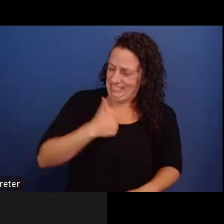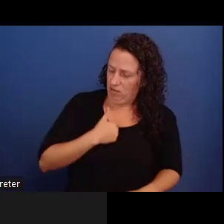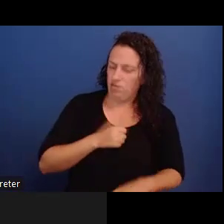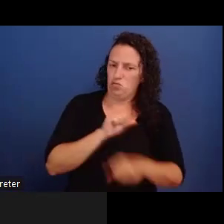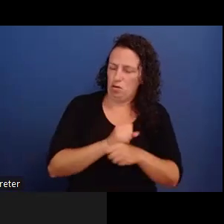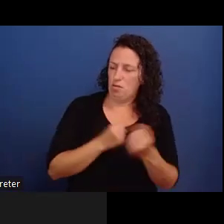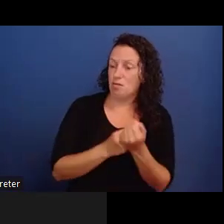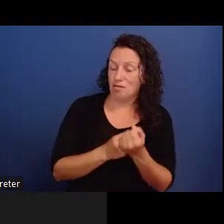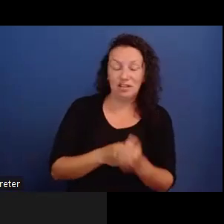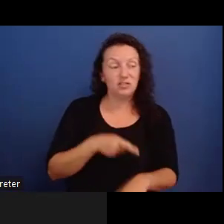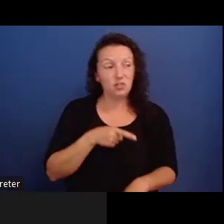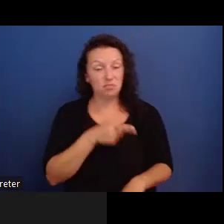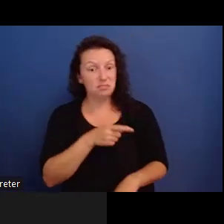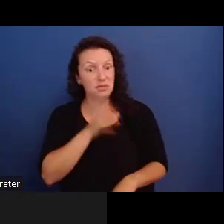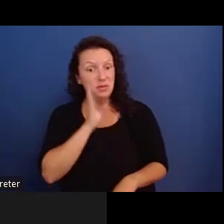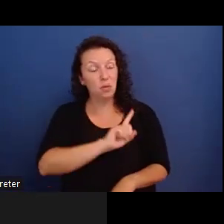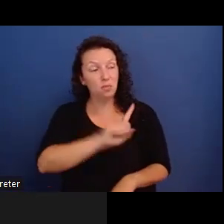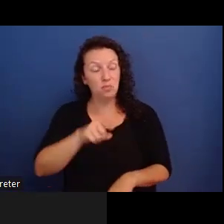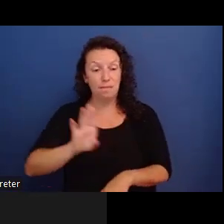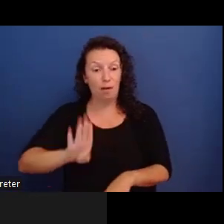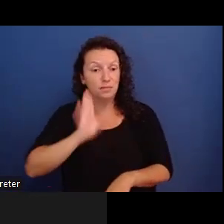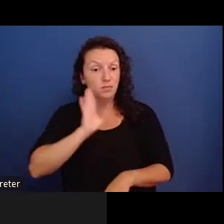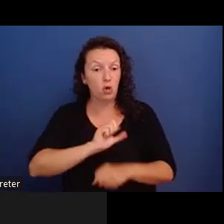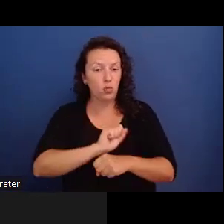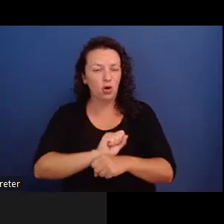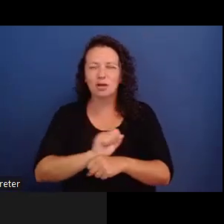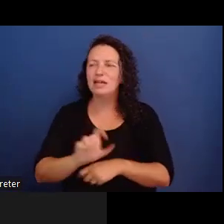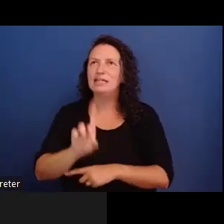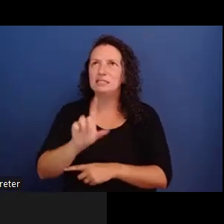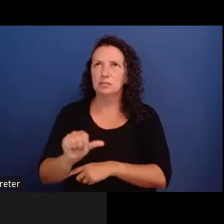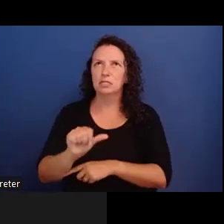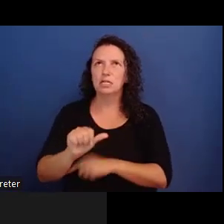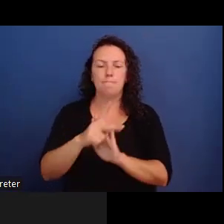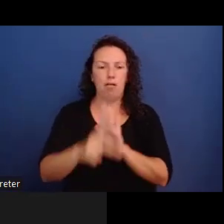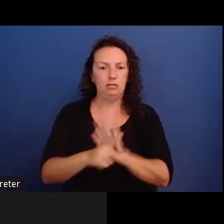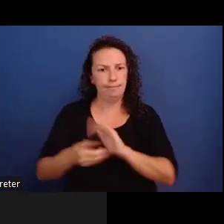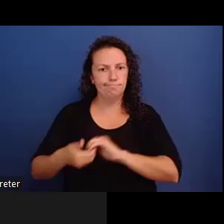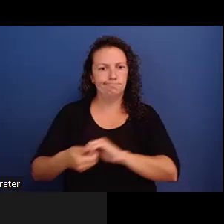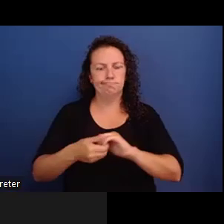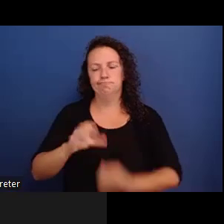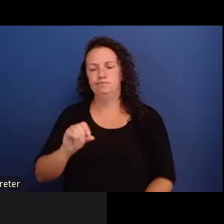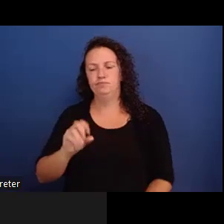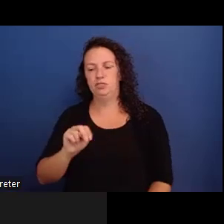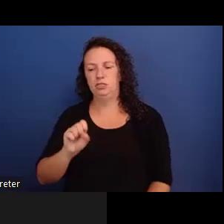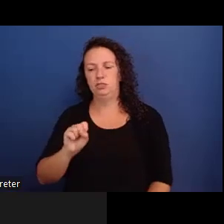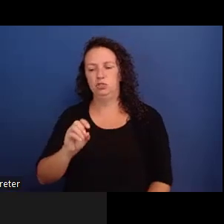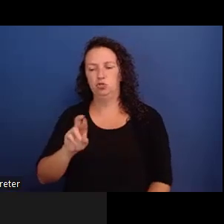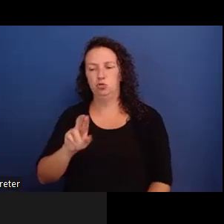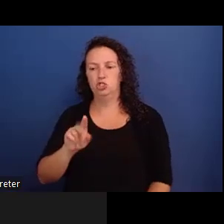the it's called the Disability Policy Consortium, and Nice. he's very, very